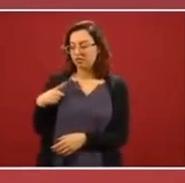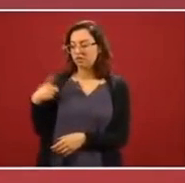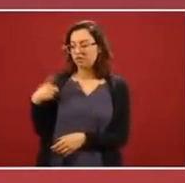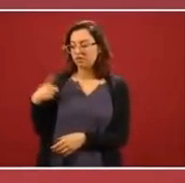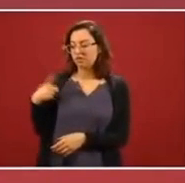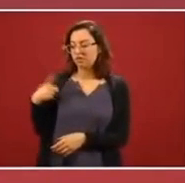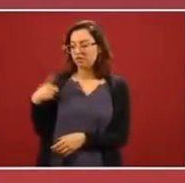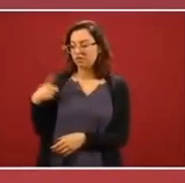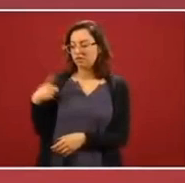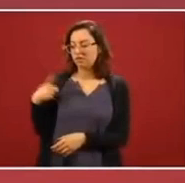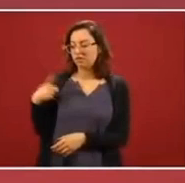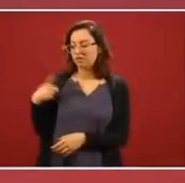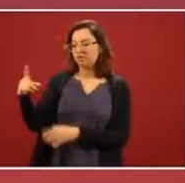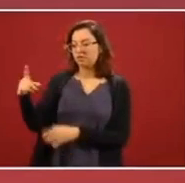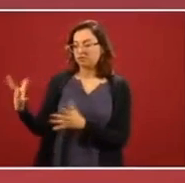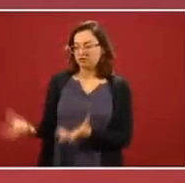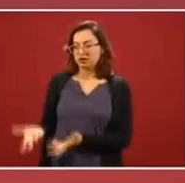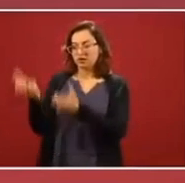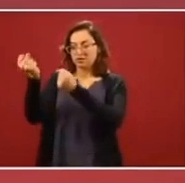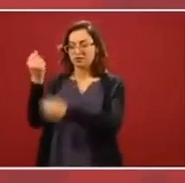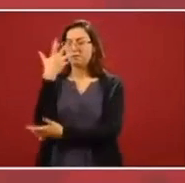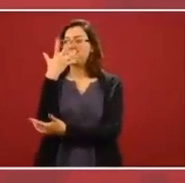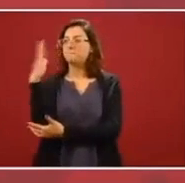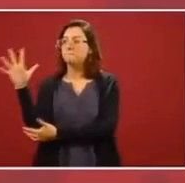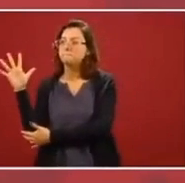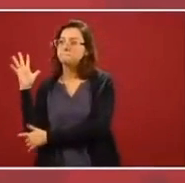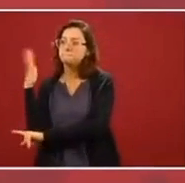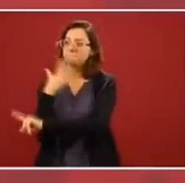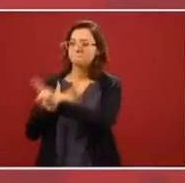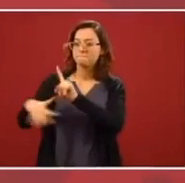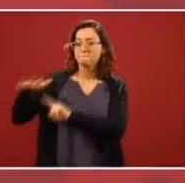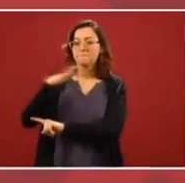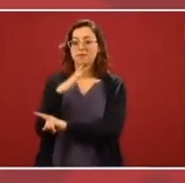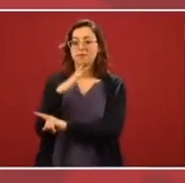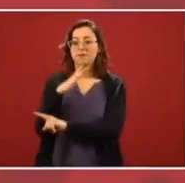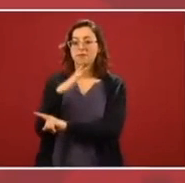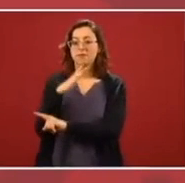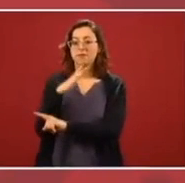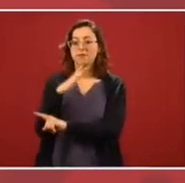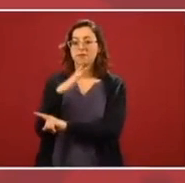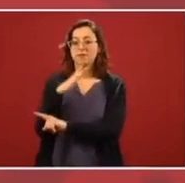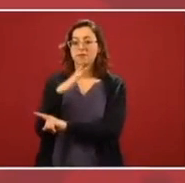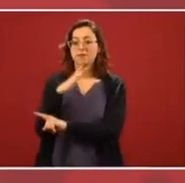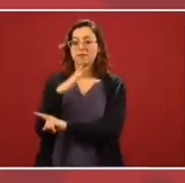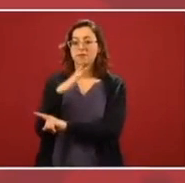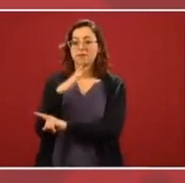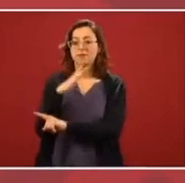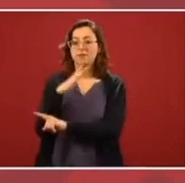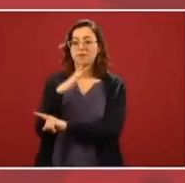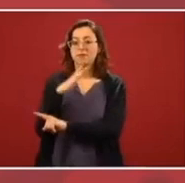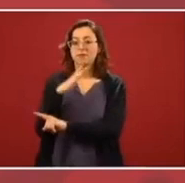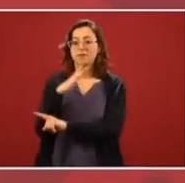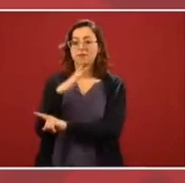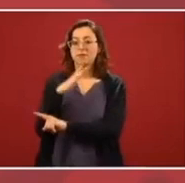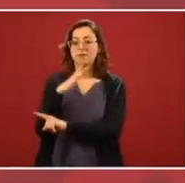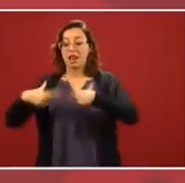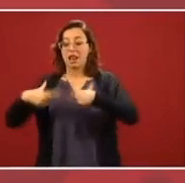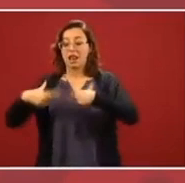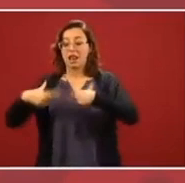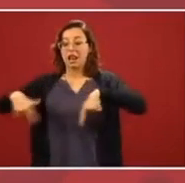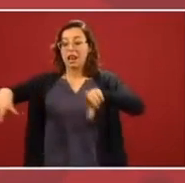ecológico, ecological, ¿sí? Porque se está recuperando el lago. because we're trying to recover the